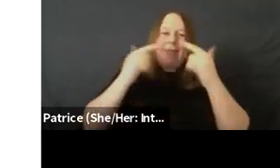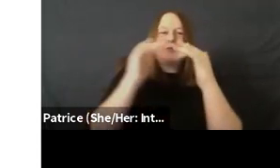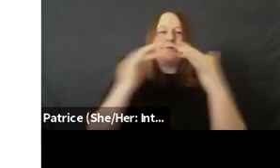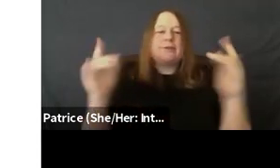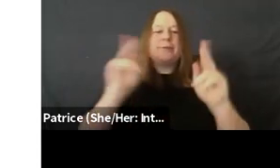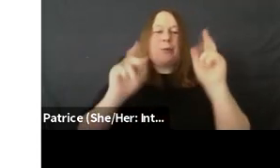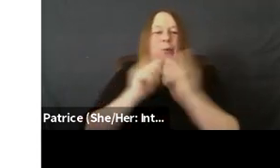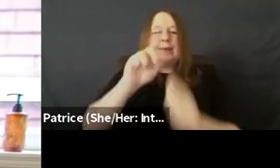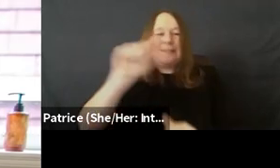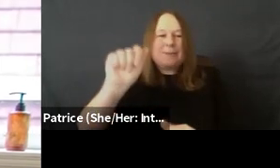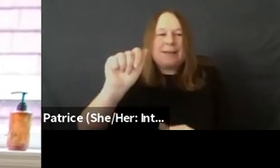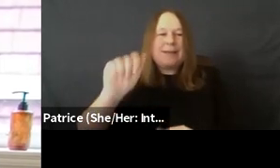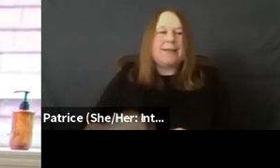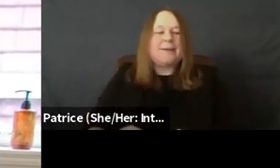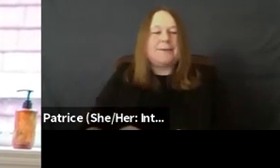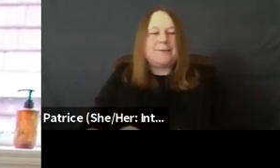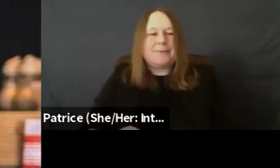people with disabilities.